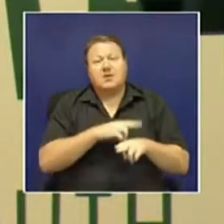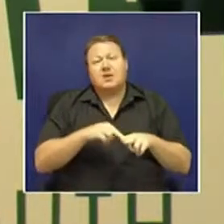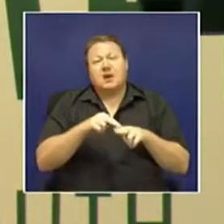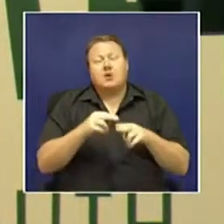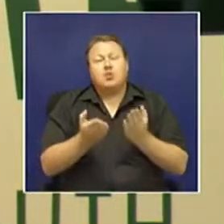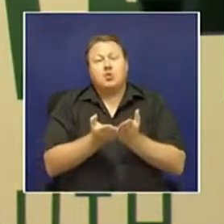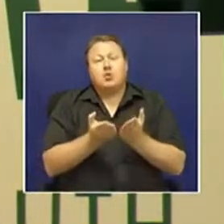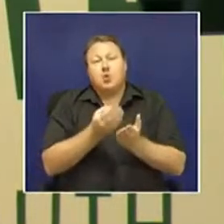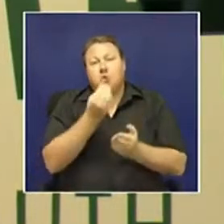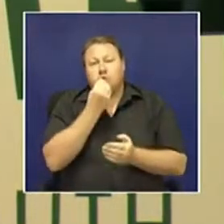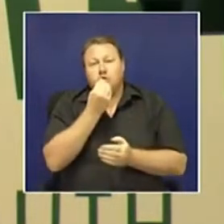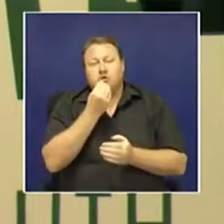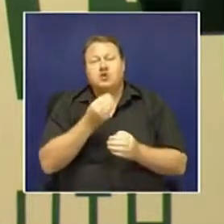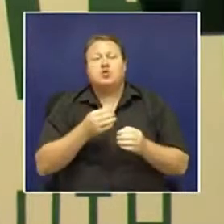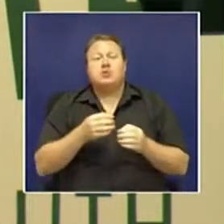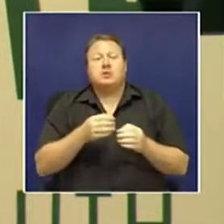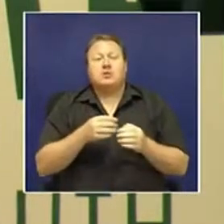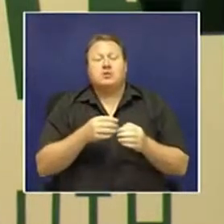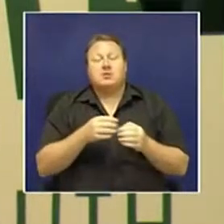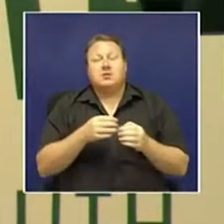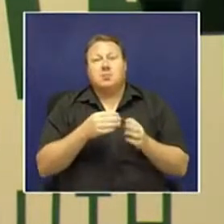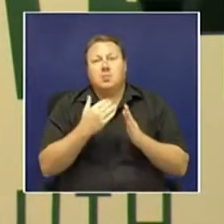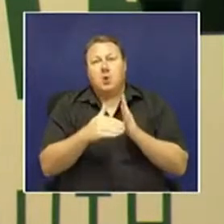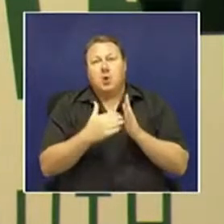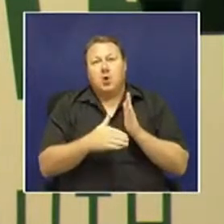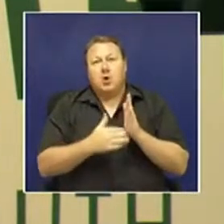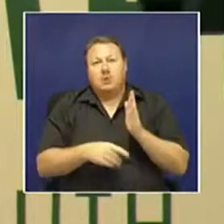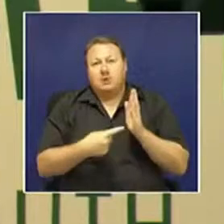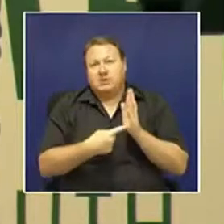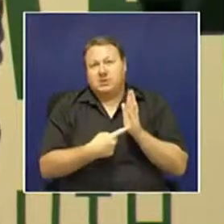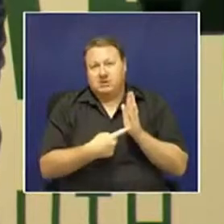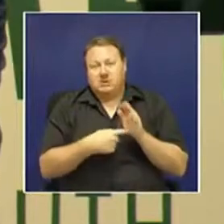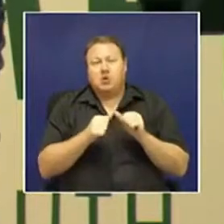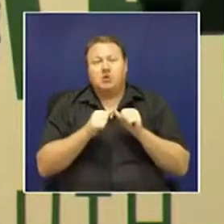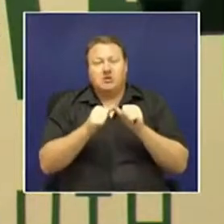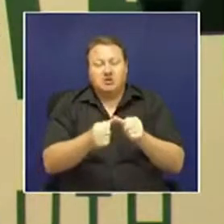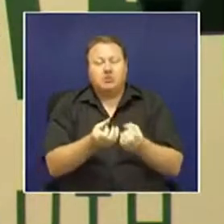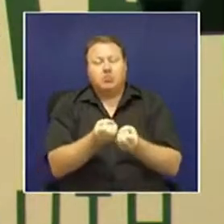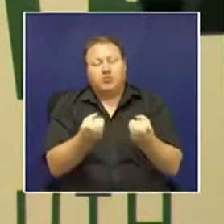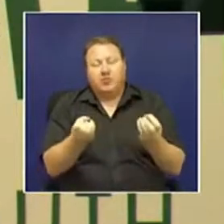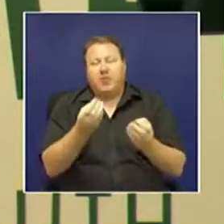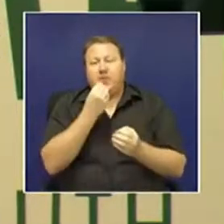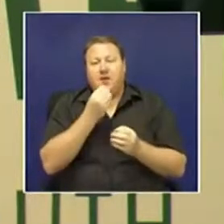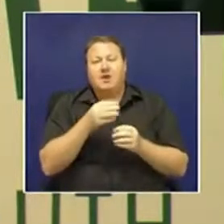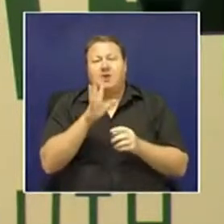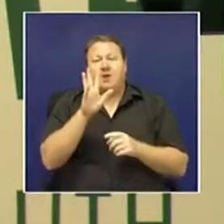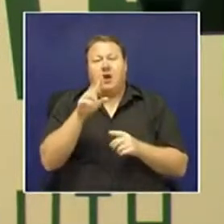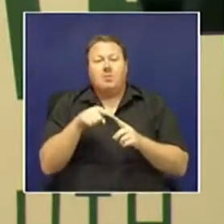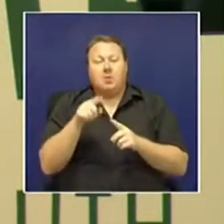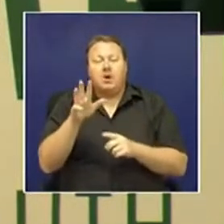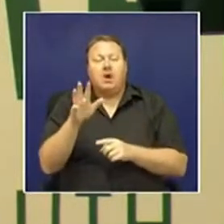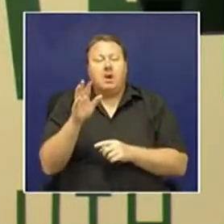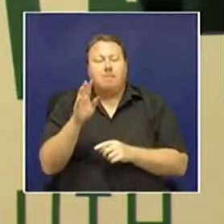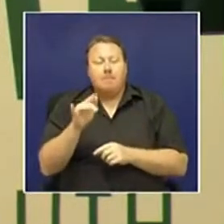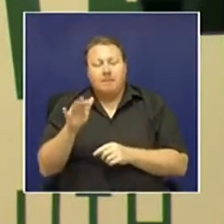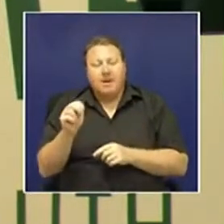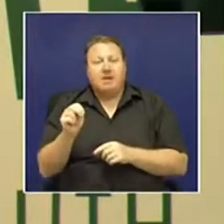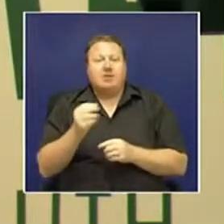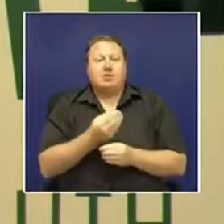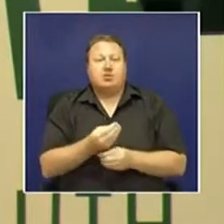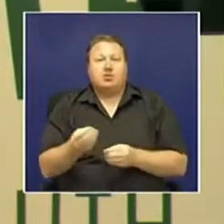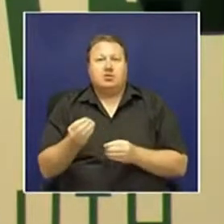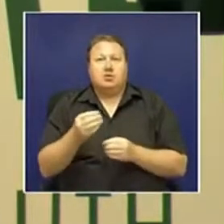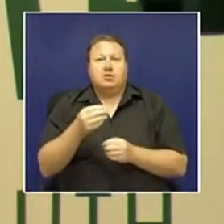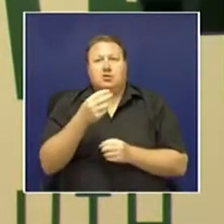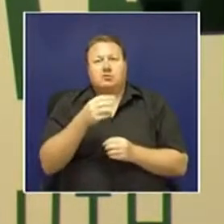to food inflation to continue to provide meals to over 9.9 million learners in almost